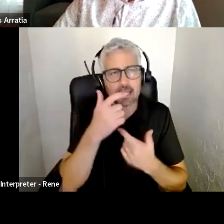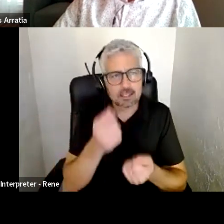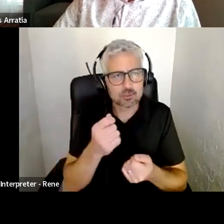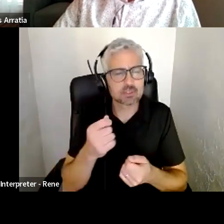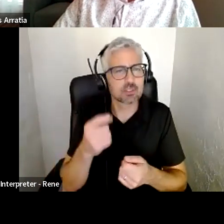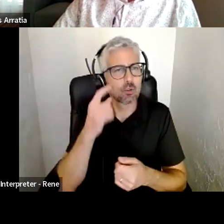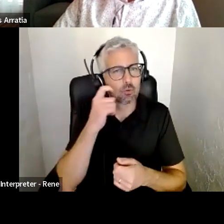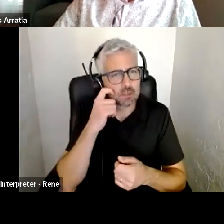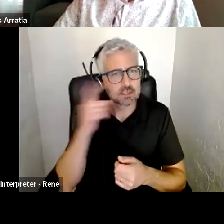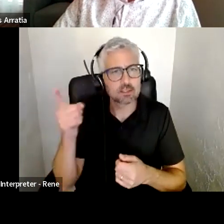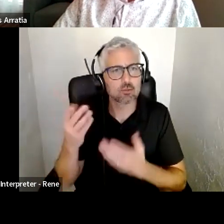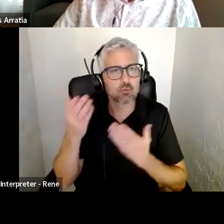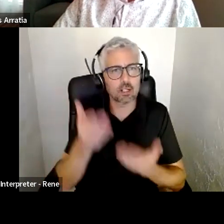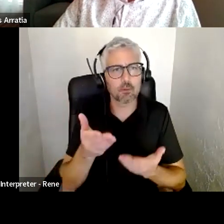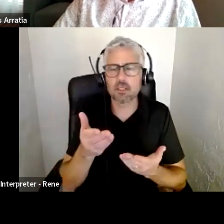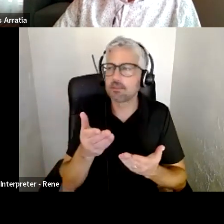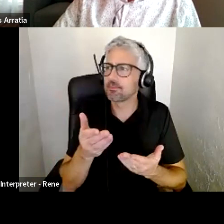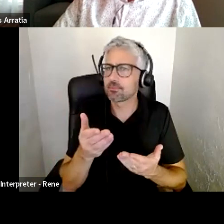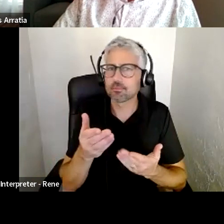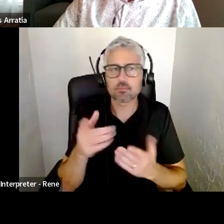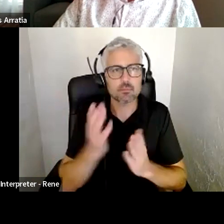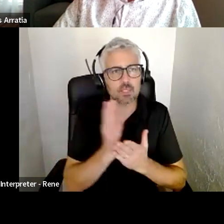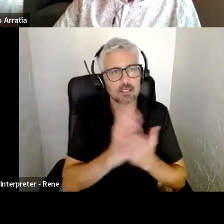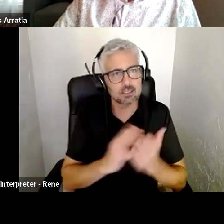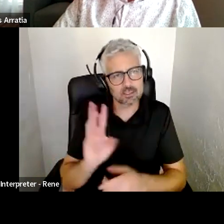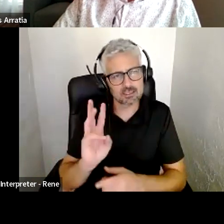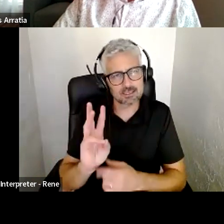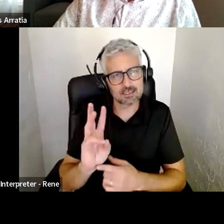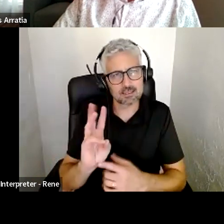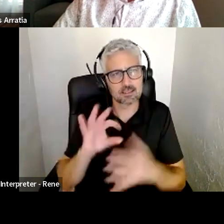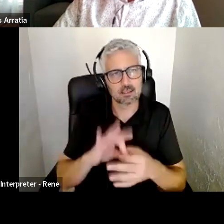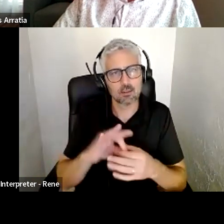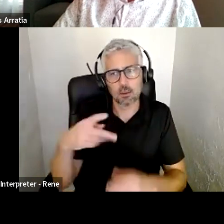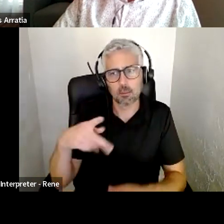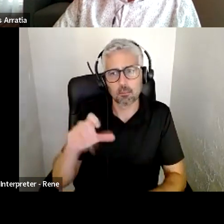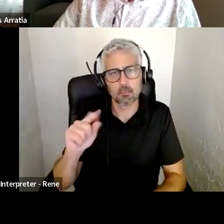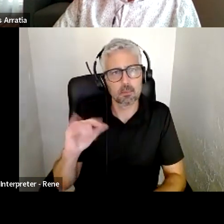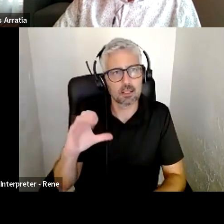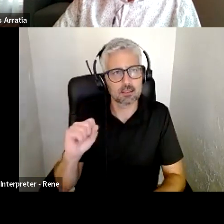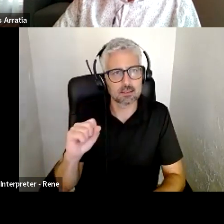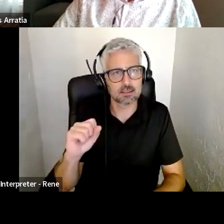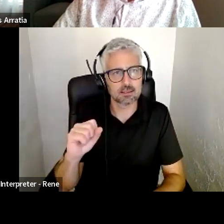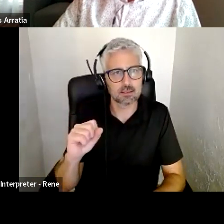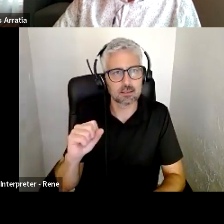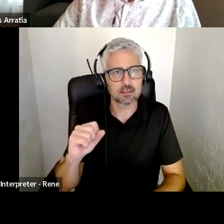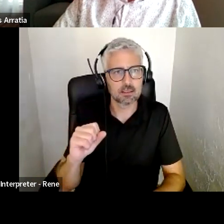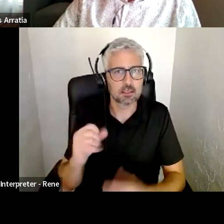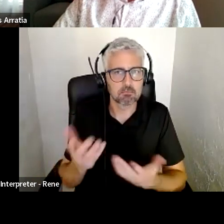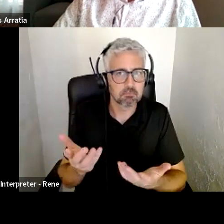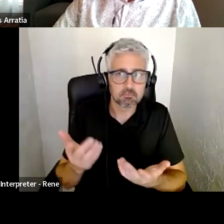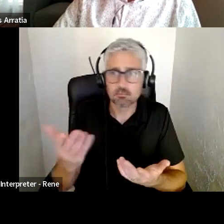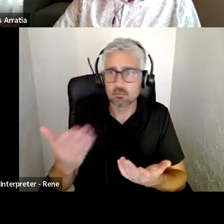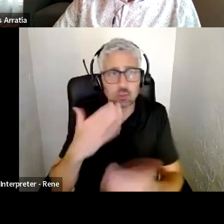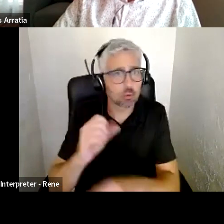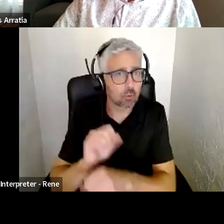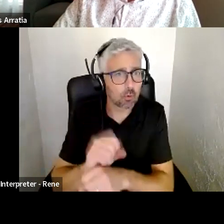recently, particularly section 6 that had to do with plastics. And just wanted to say, like, you know, great work